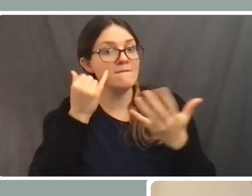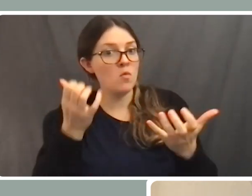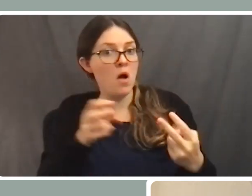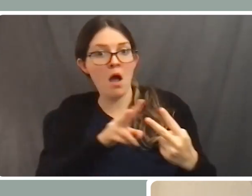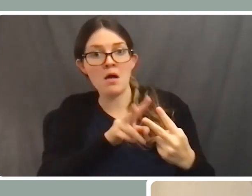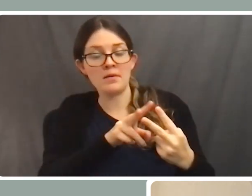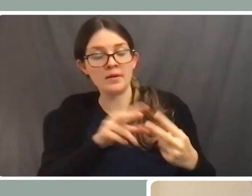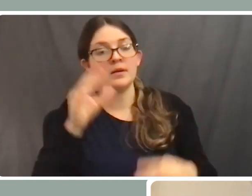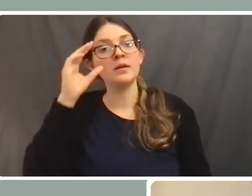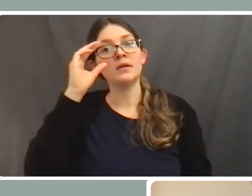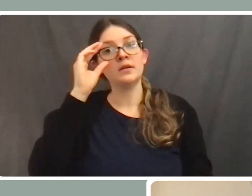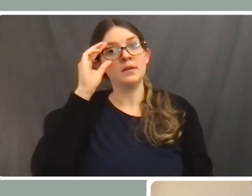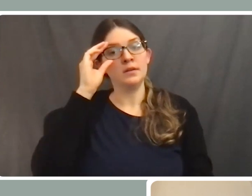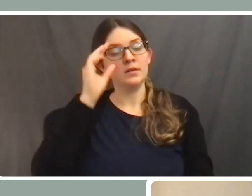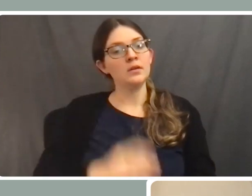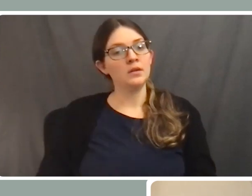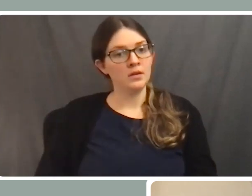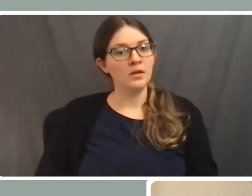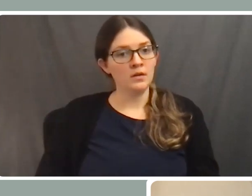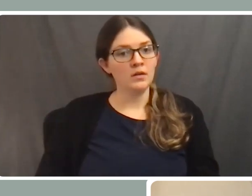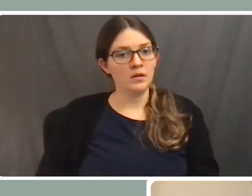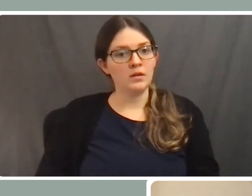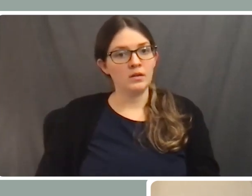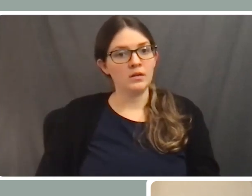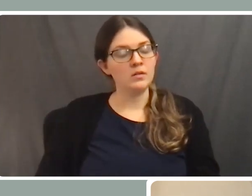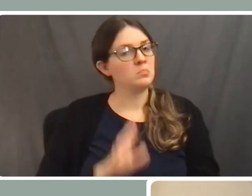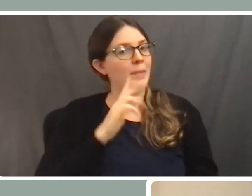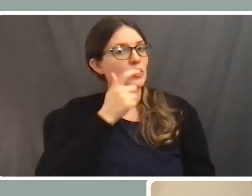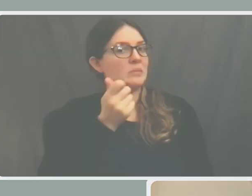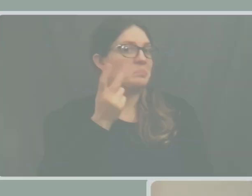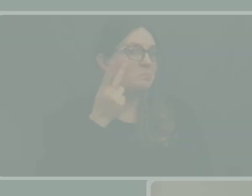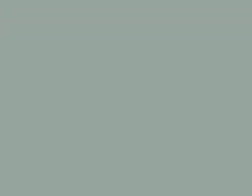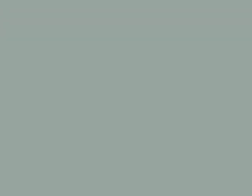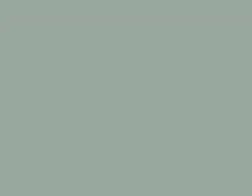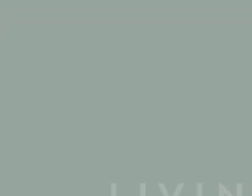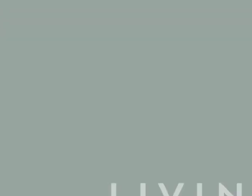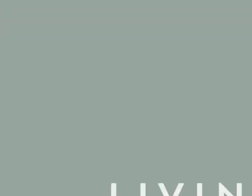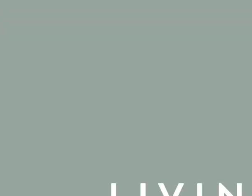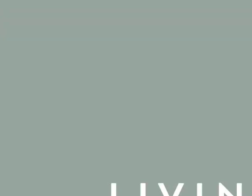of them. And those will be, I think, really interesting results.